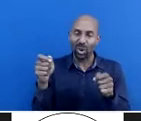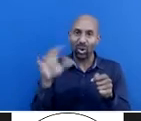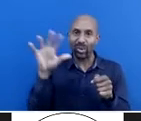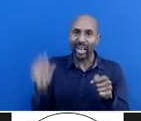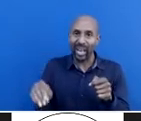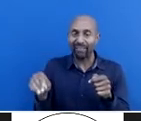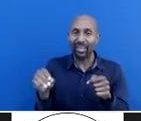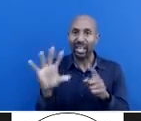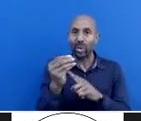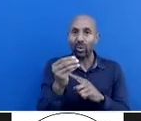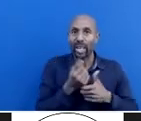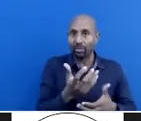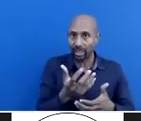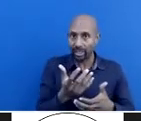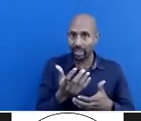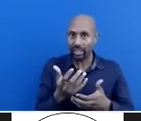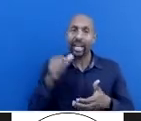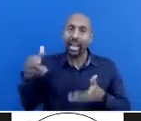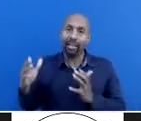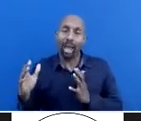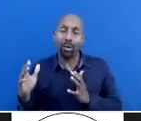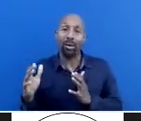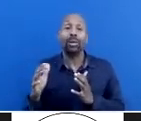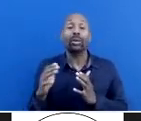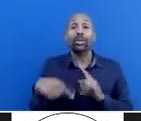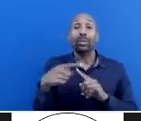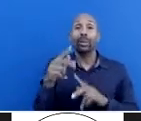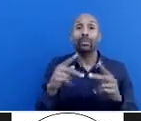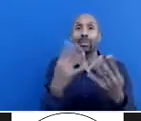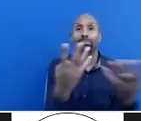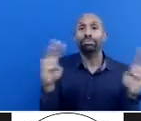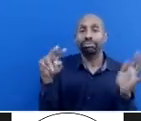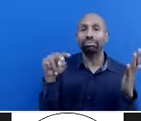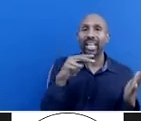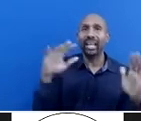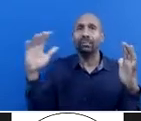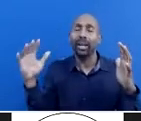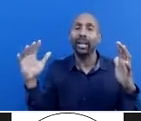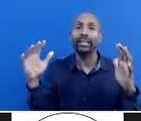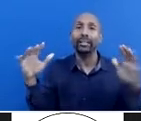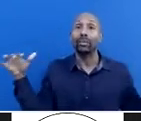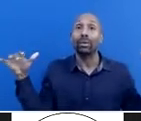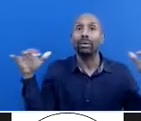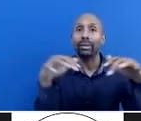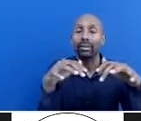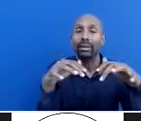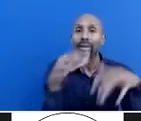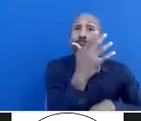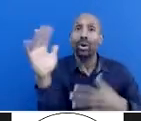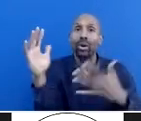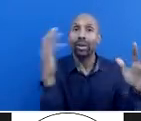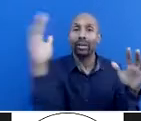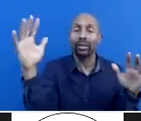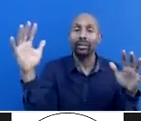in secret. So people would go out to the woods, people that were drawn from all different parts of the African continent,